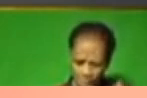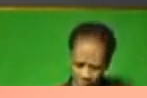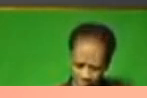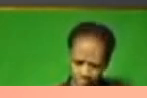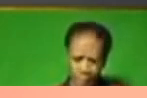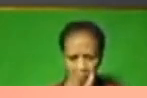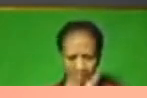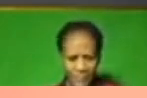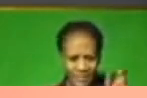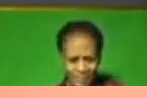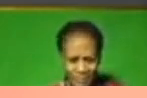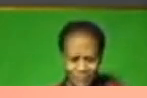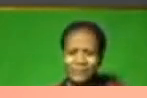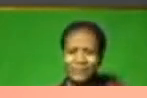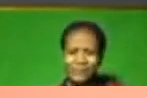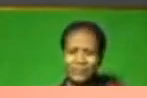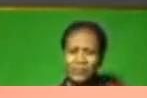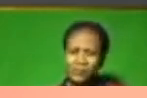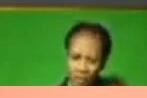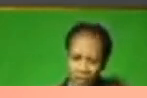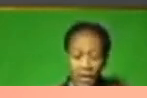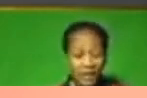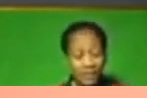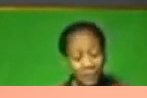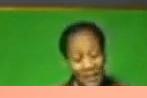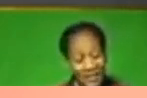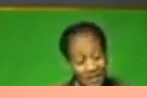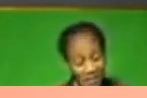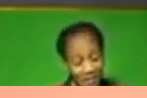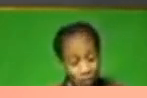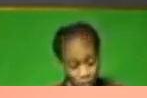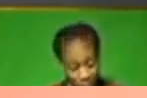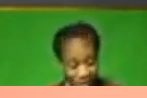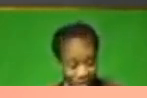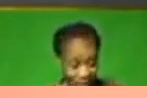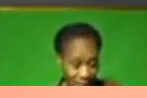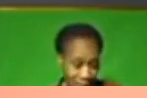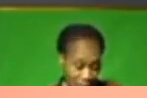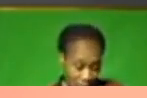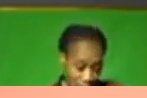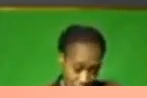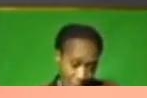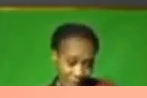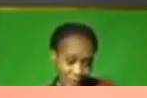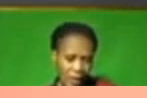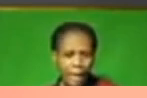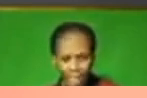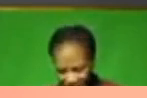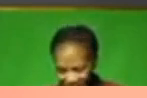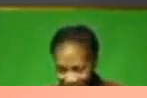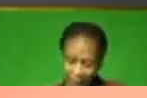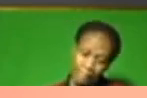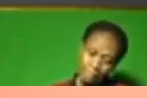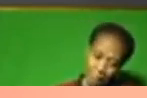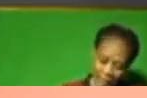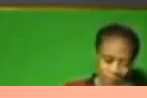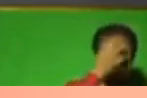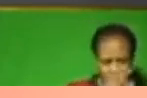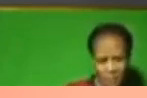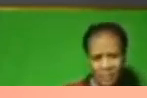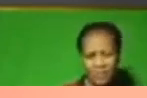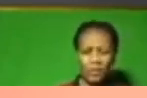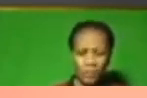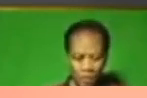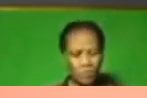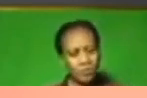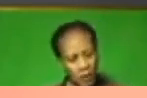to justice and to recover stolen funds, as well as the legislative and other changes needed to strengthen the